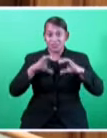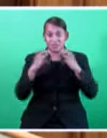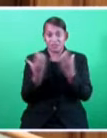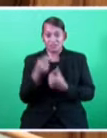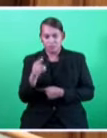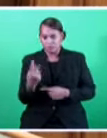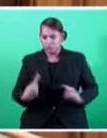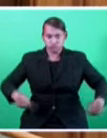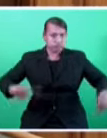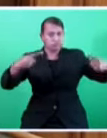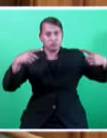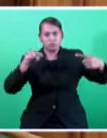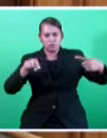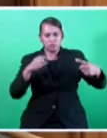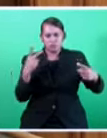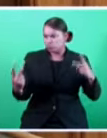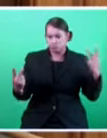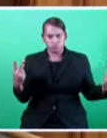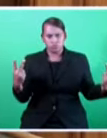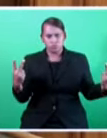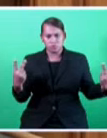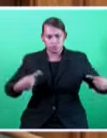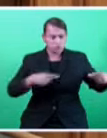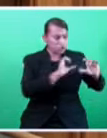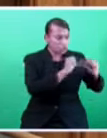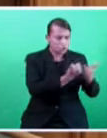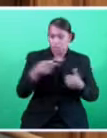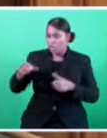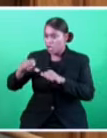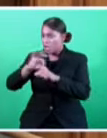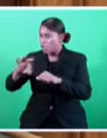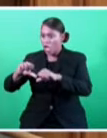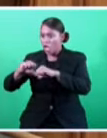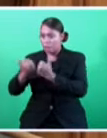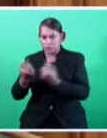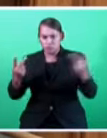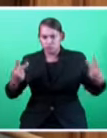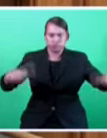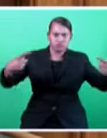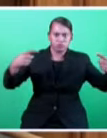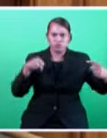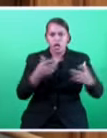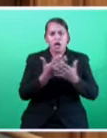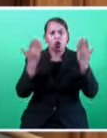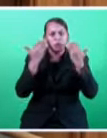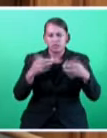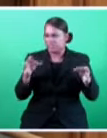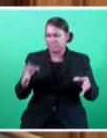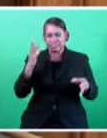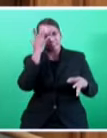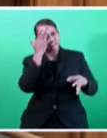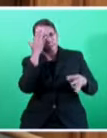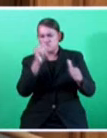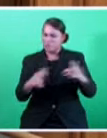oppose and two members on one side agree, the Speaker makes the ruling. It's as simple